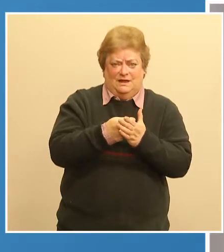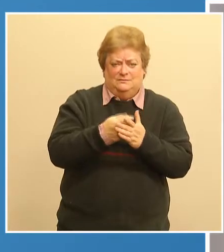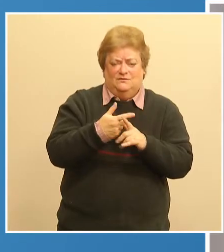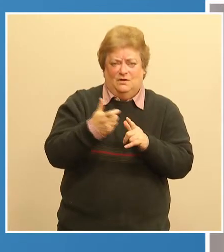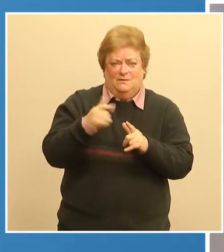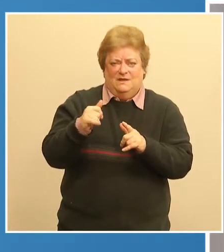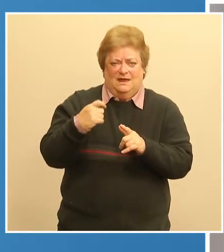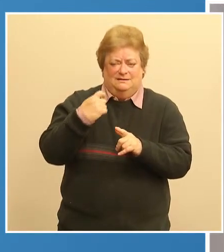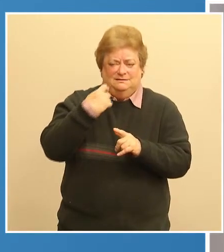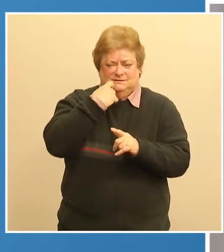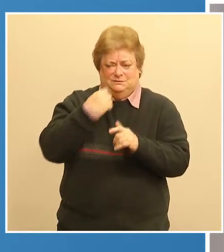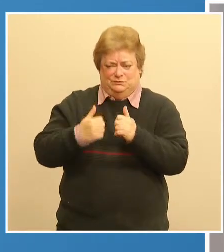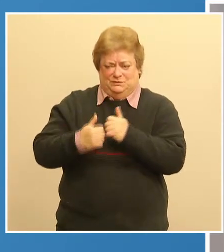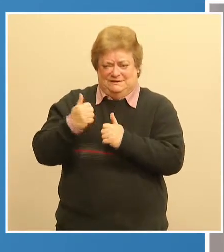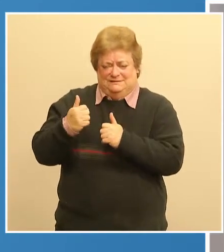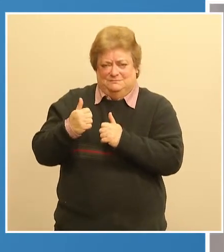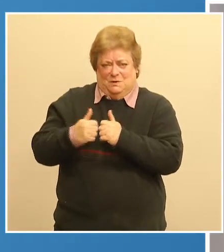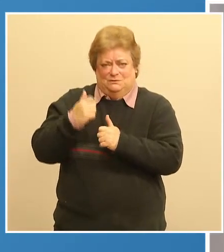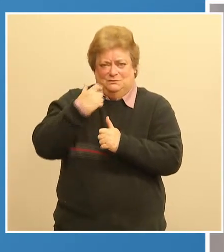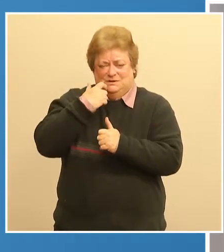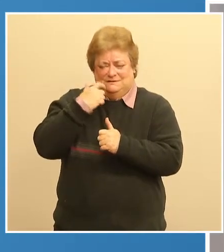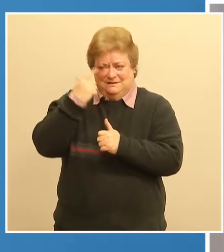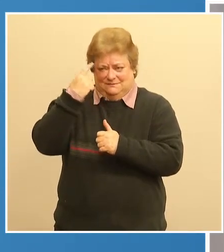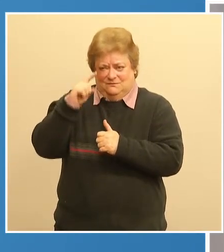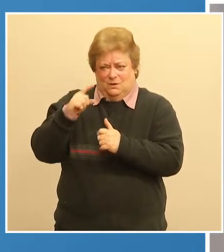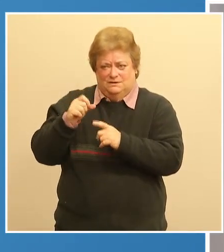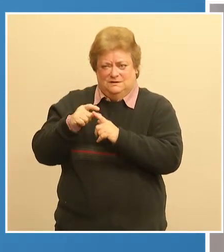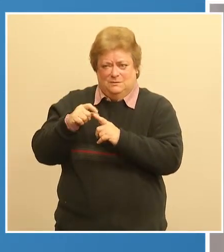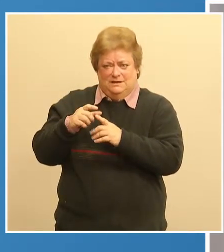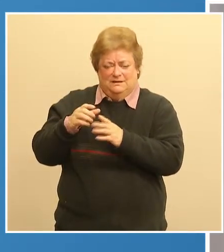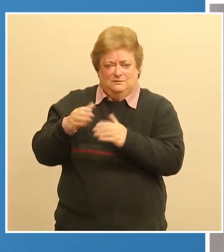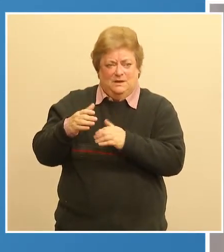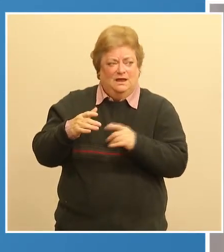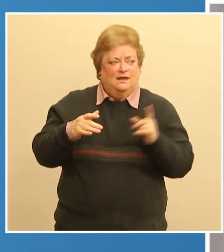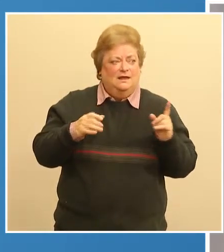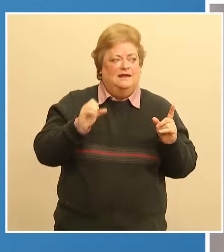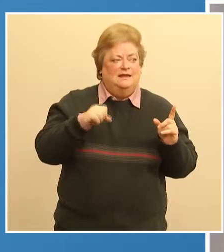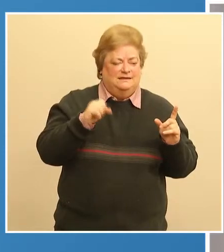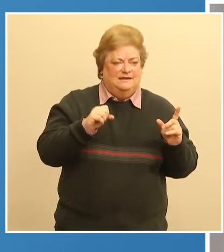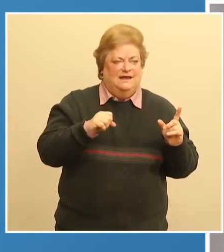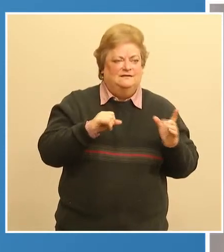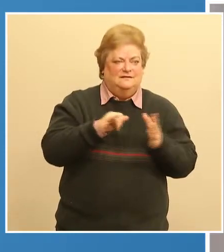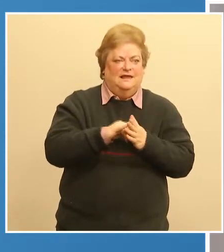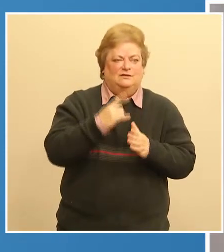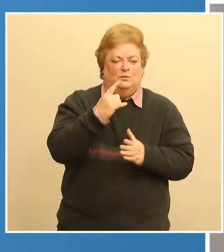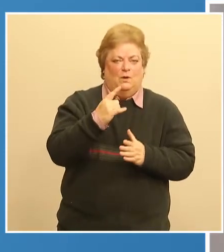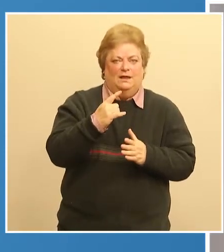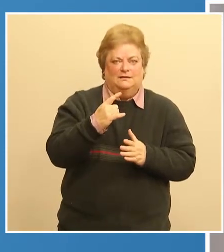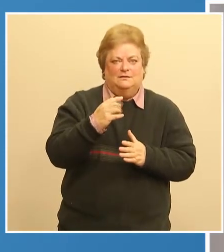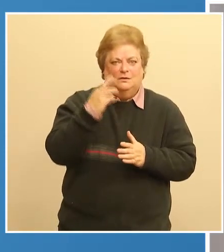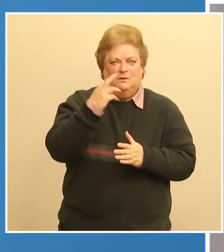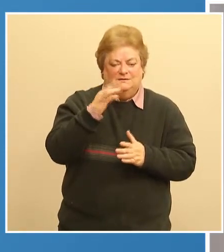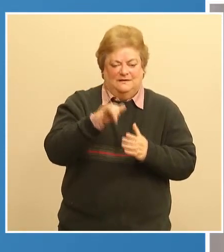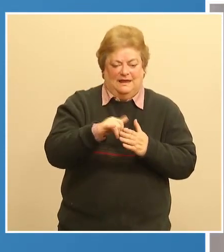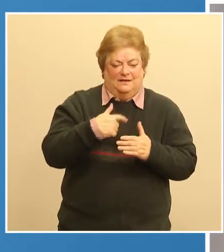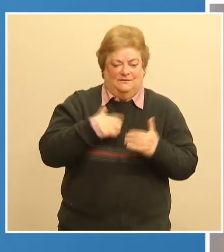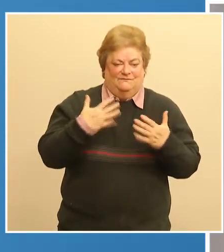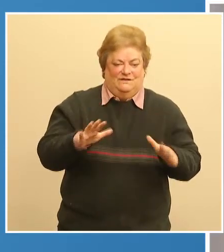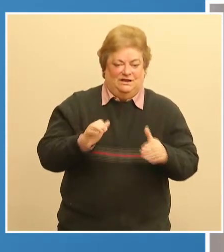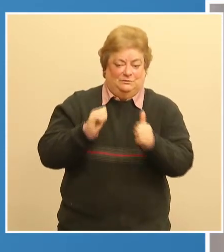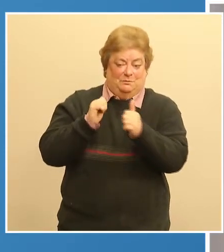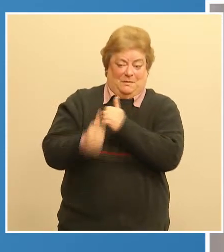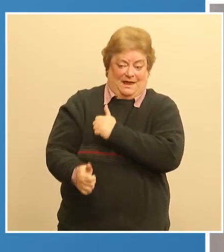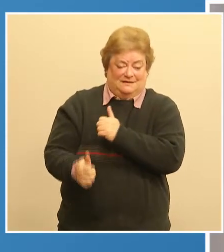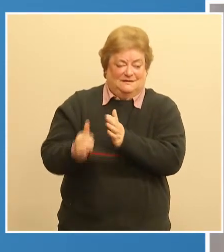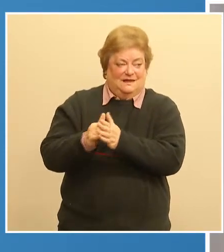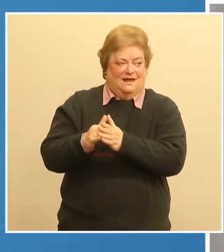package meant to provide coronavirus relief? Yes, that's one of the reasons why I'm so pleased that this has passed, because it's one of